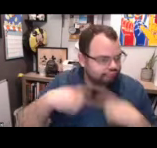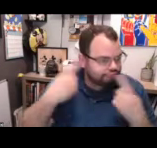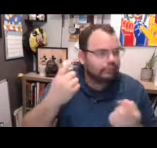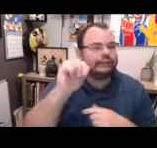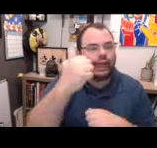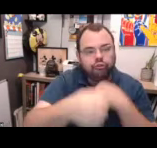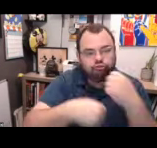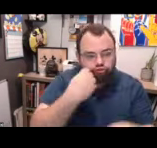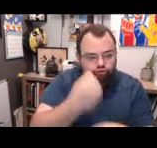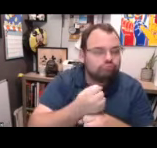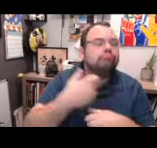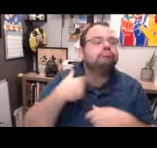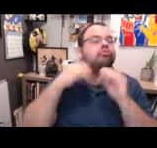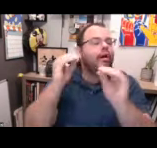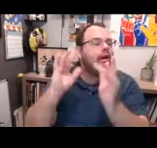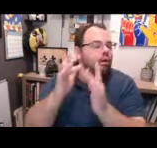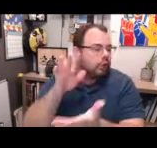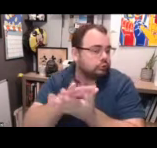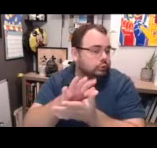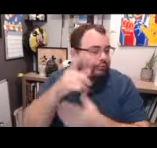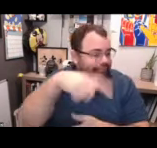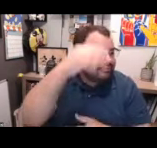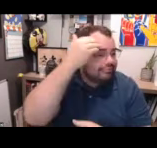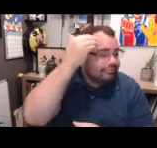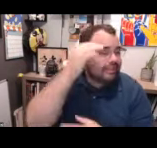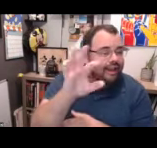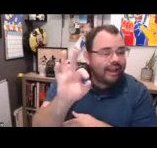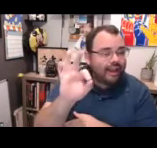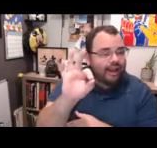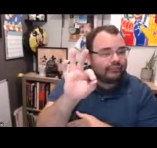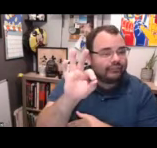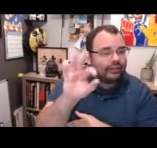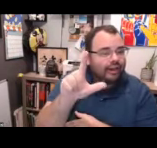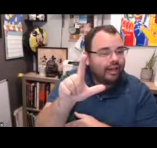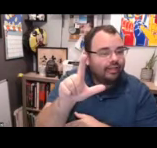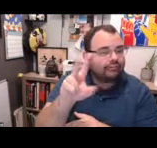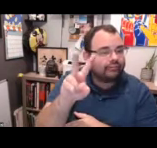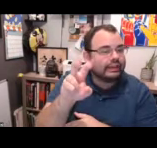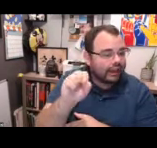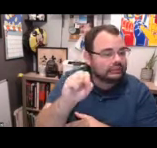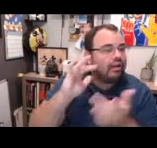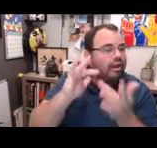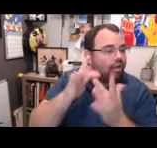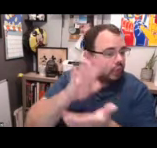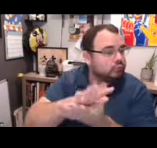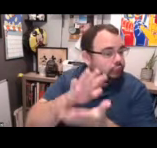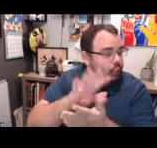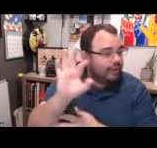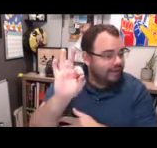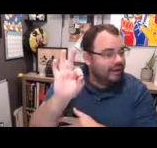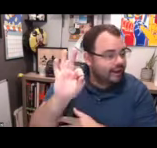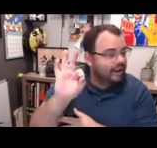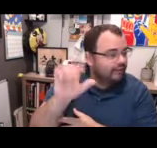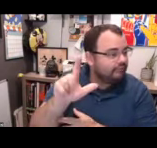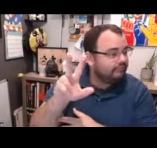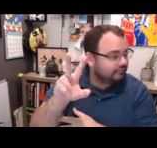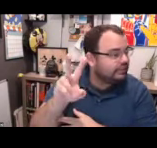school as a teacher. So I've been teaching ASL for 10 years. Are any of you familiar with